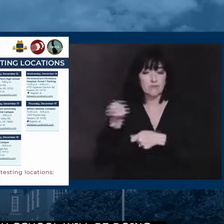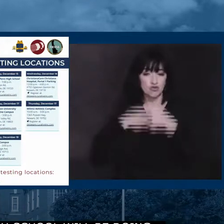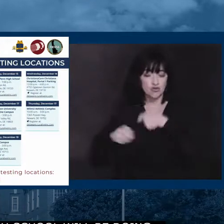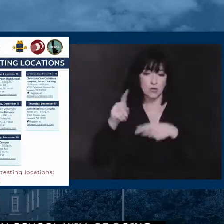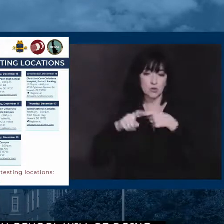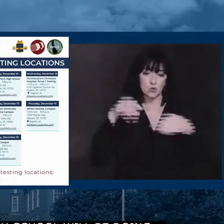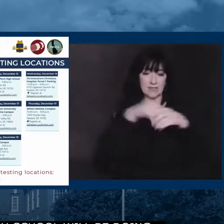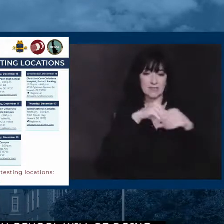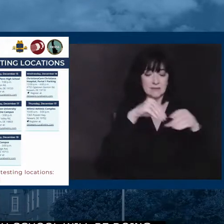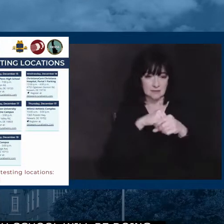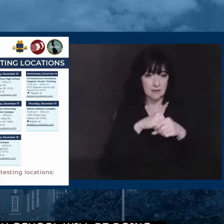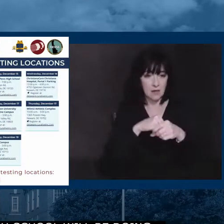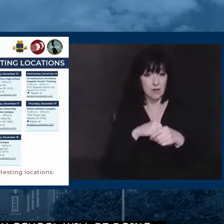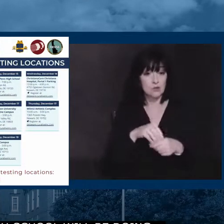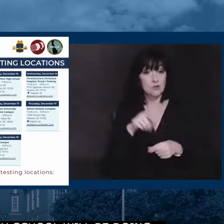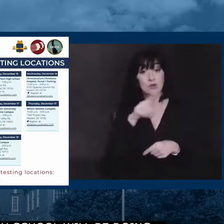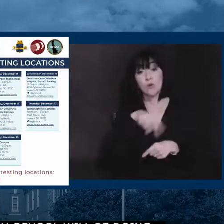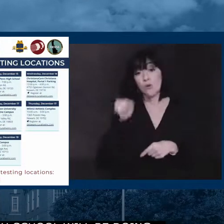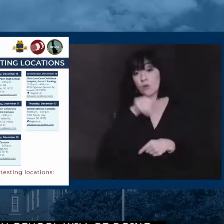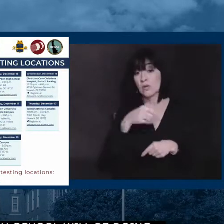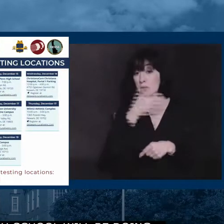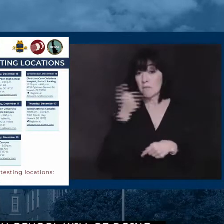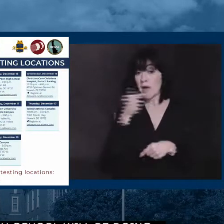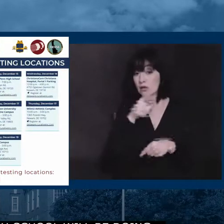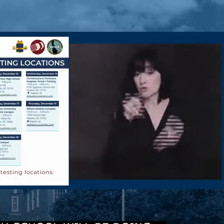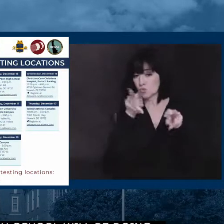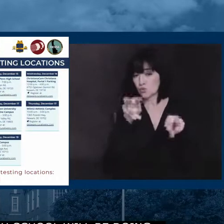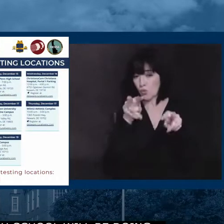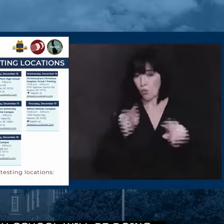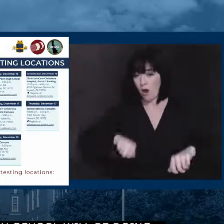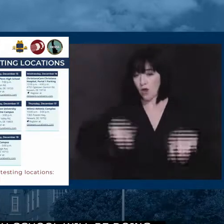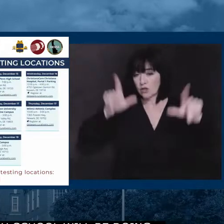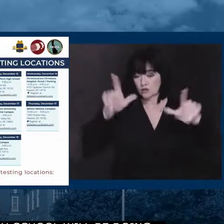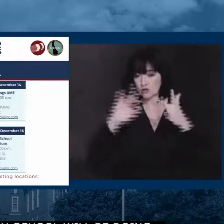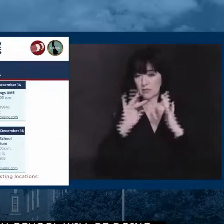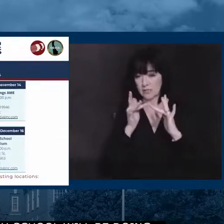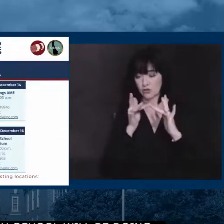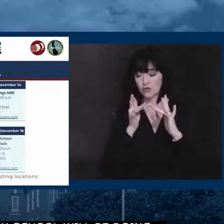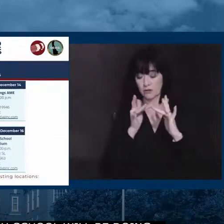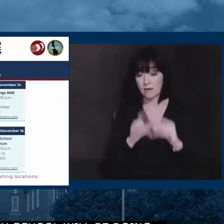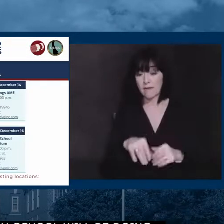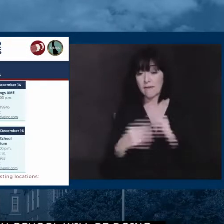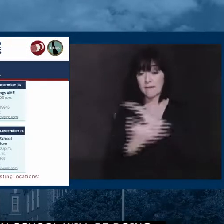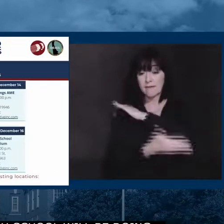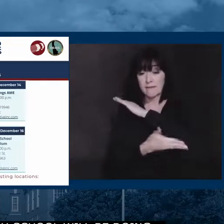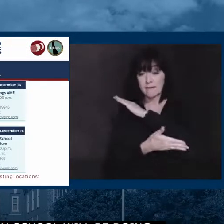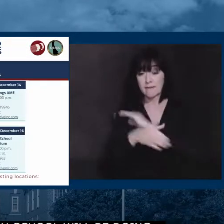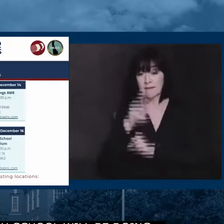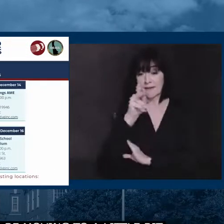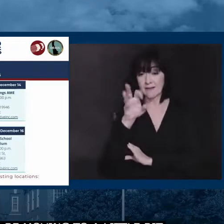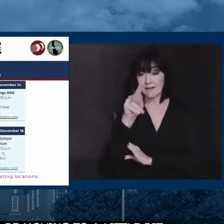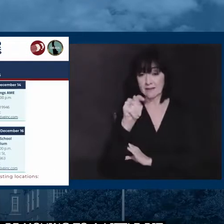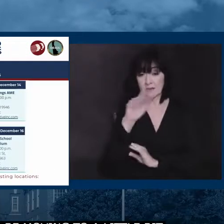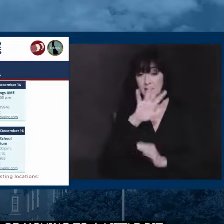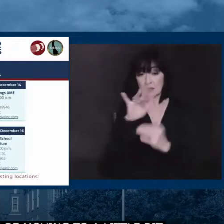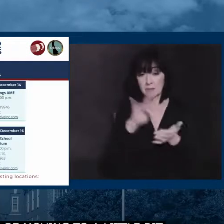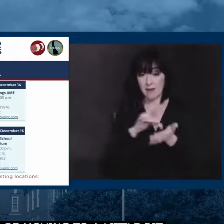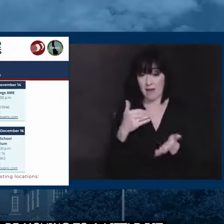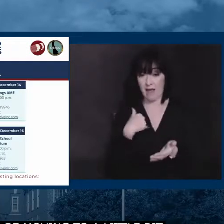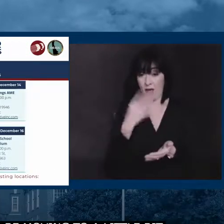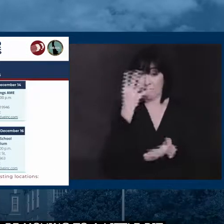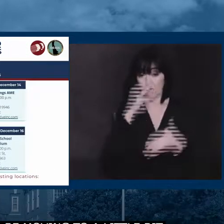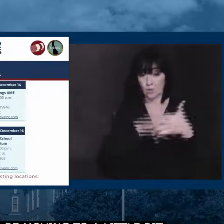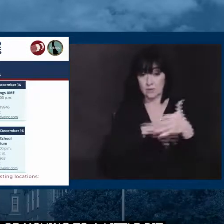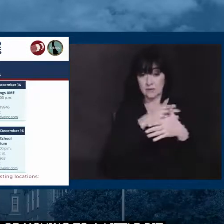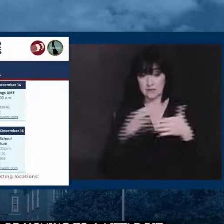that's been registered for those events. Kent County, we will have additional sites as well this week. We have 4 scheduled right now, working